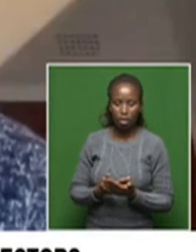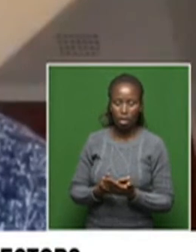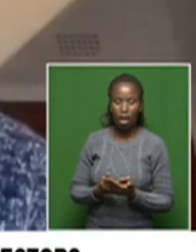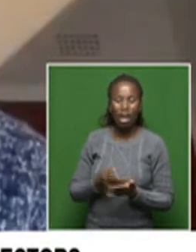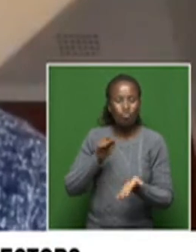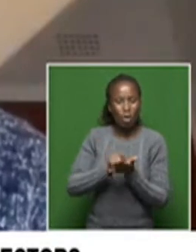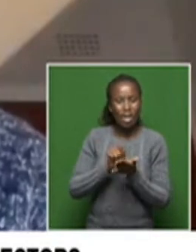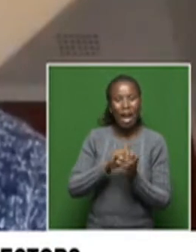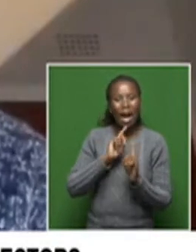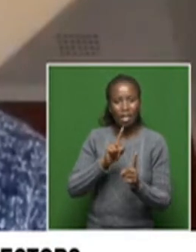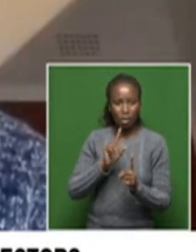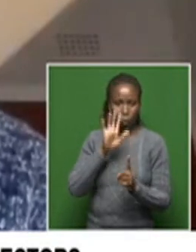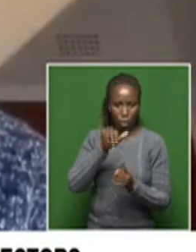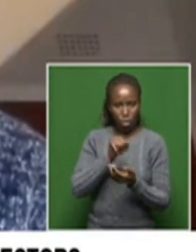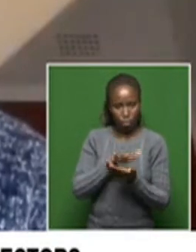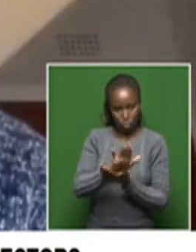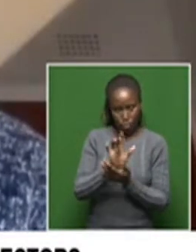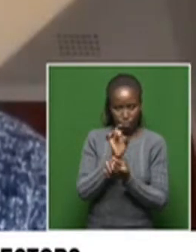on that one.